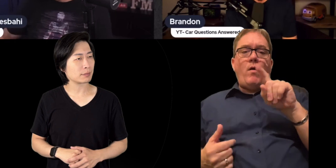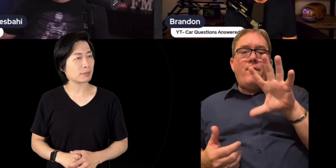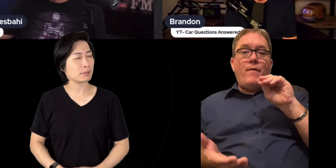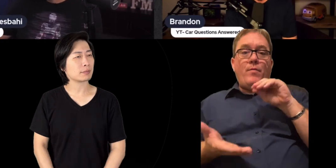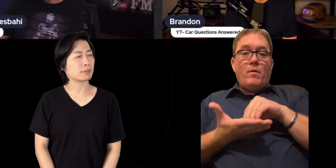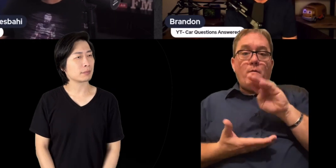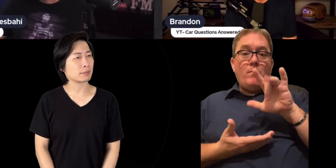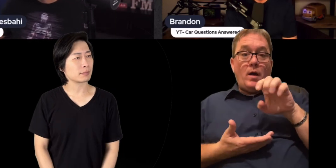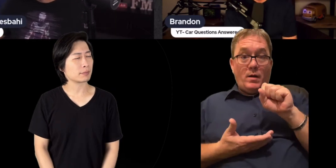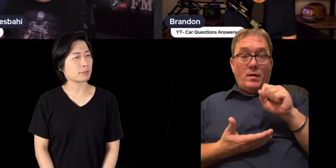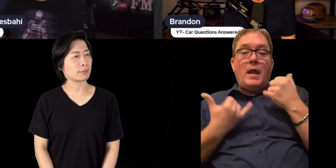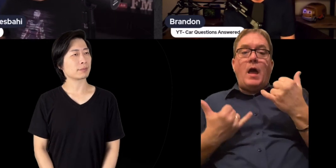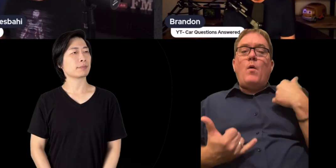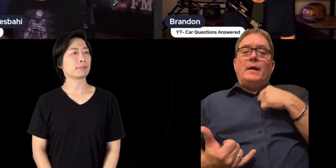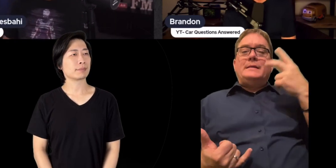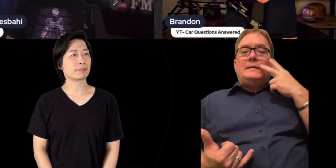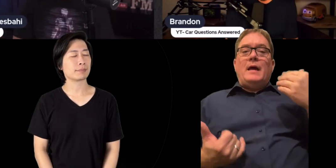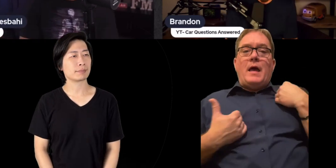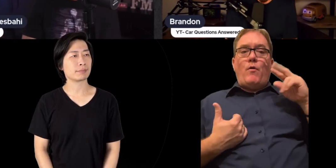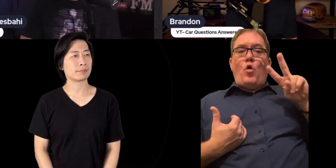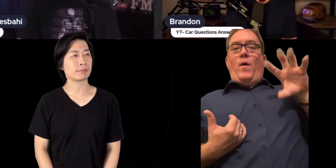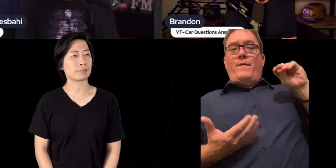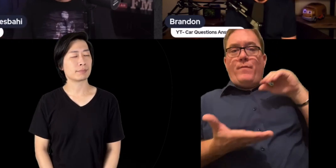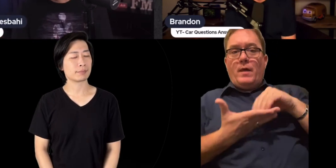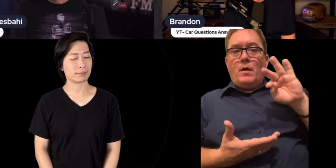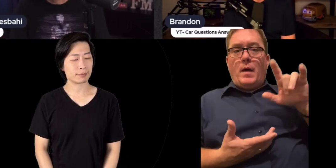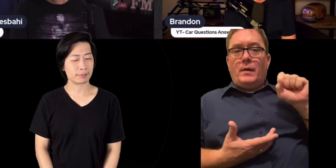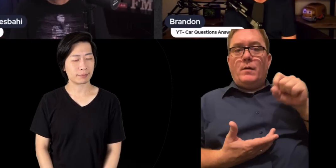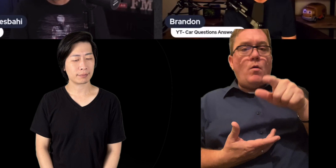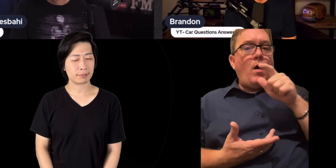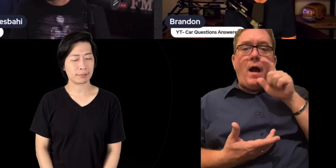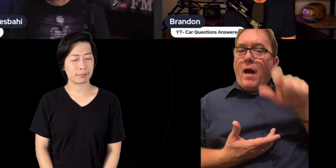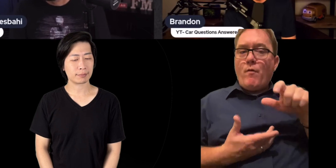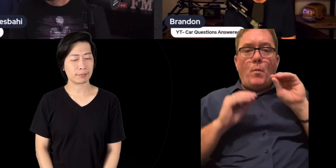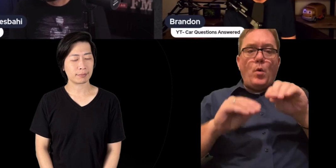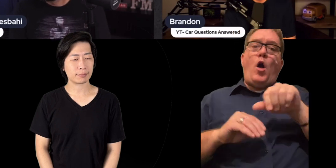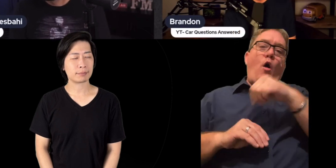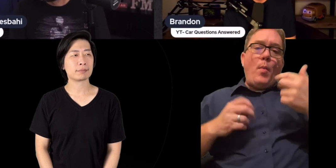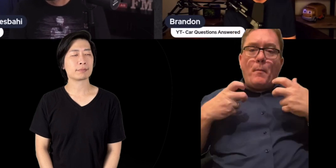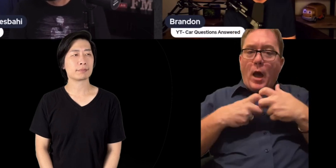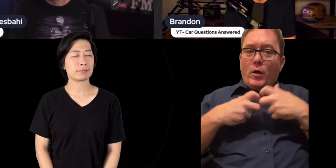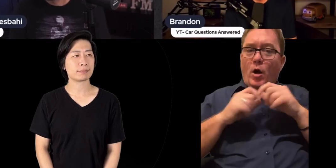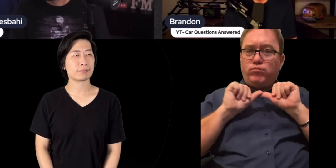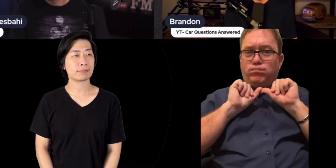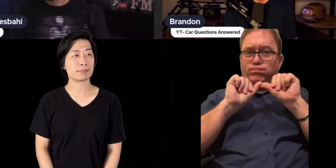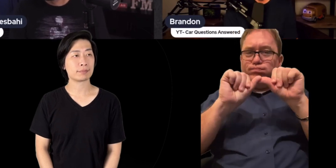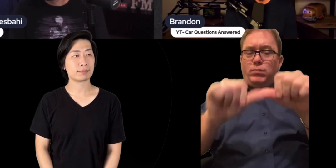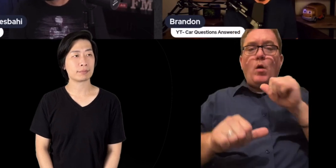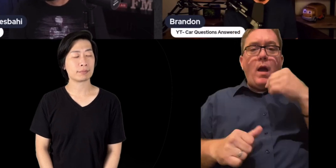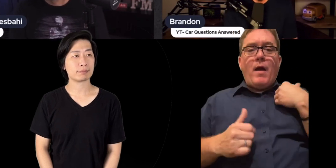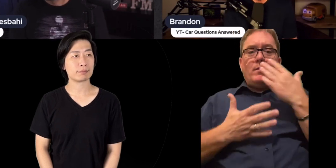miles, and now we're seeing Teslas that have 250,000 miles, and you don't have to put another battery in them, or you don't have some crazy